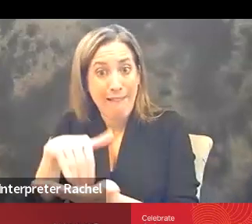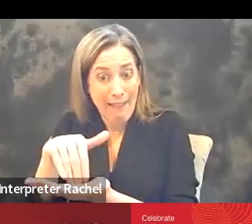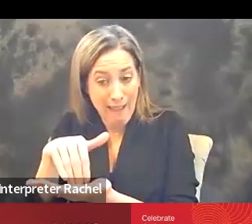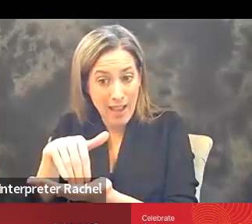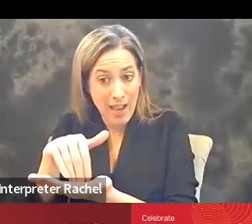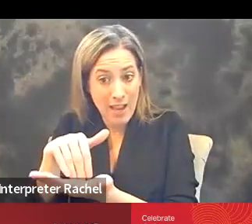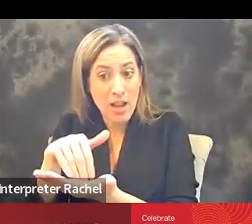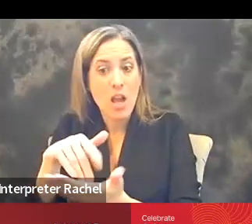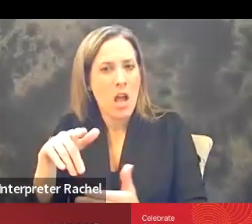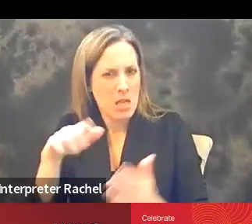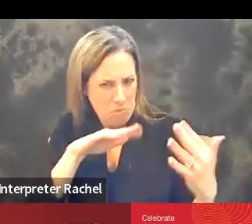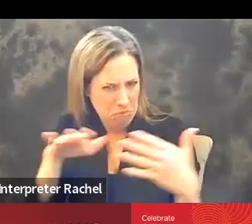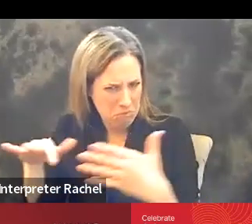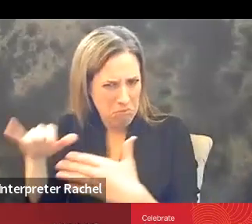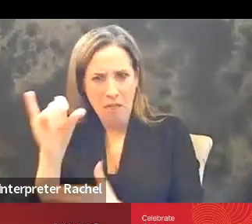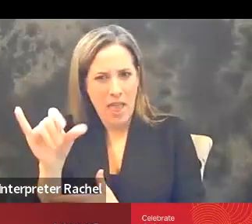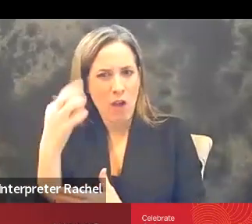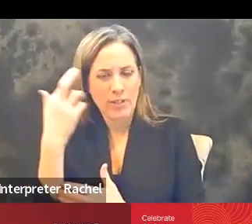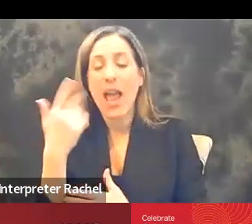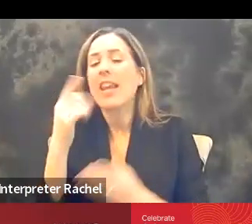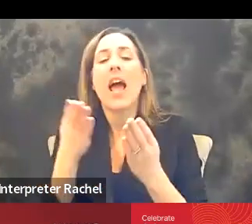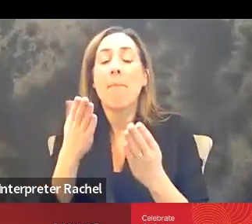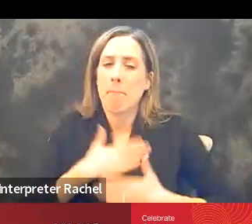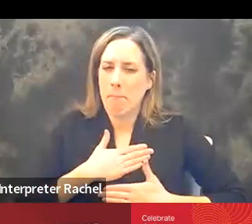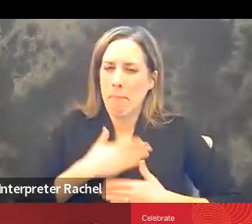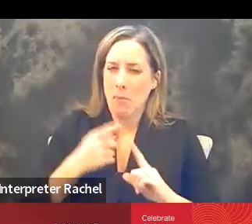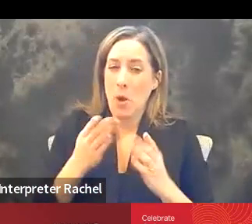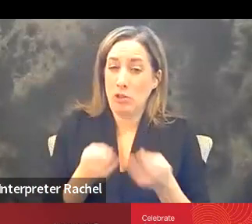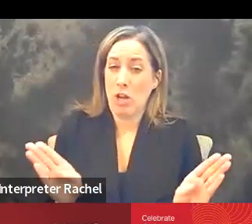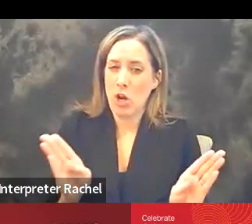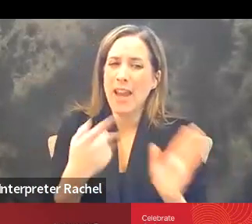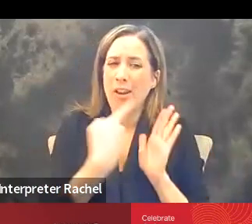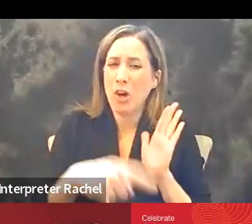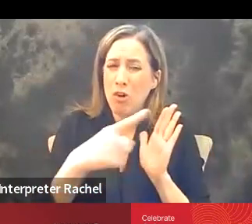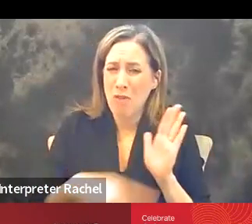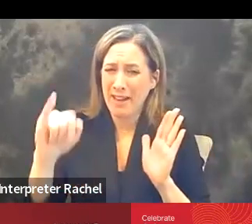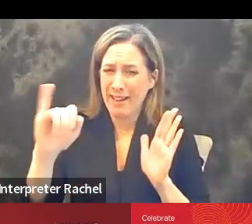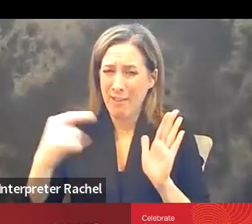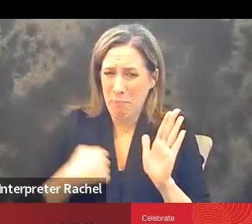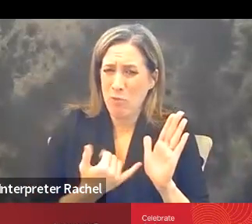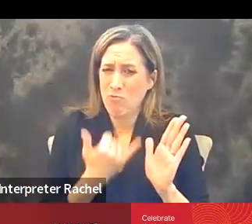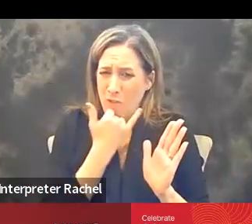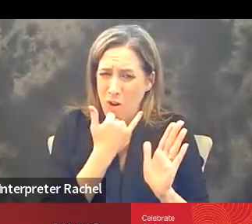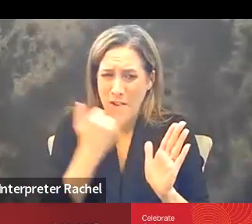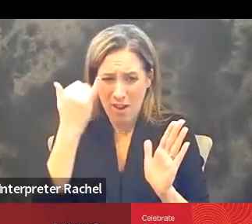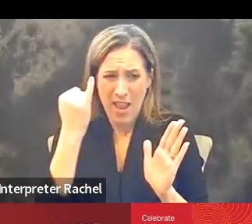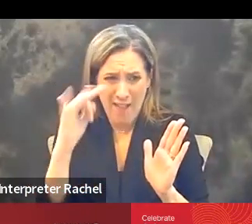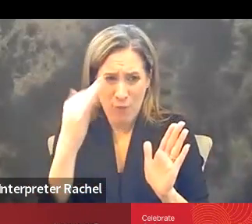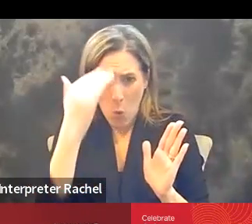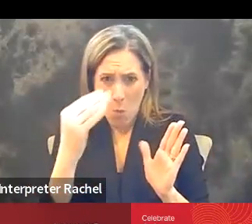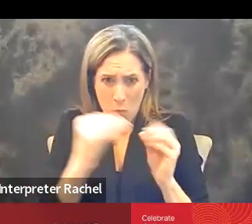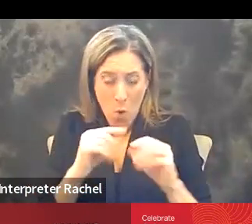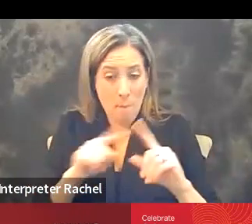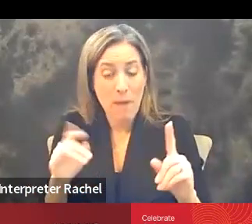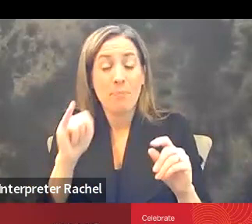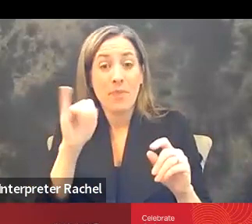know, I would say in general, and please correct me if I'm wrong, Alison or Prado, for those of you that might know more, but, you know, as you can improve kind of,